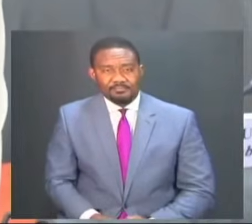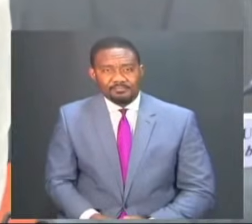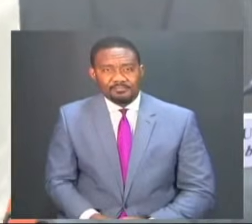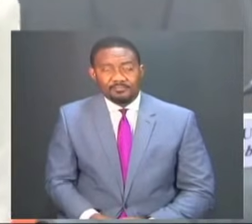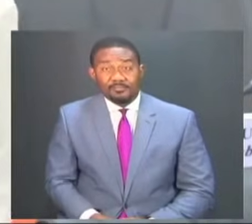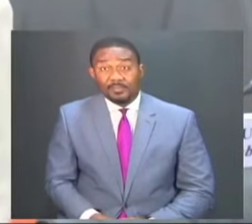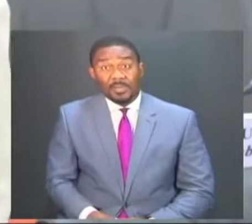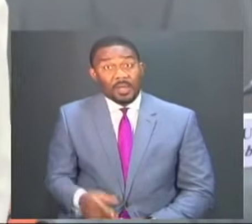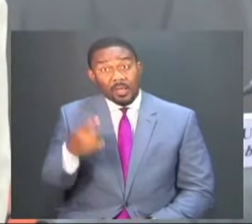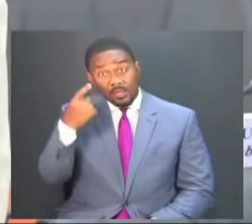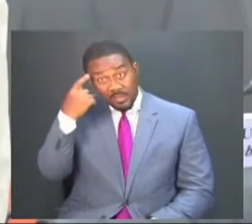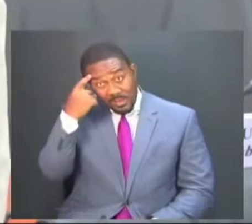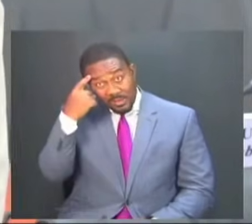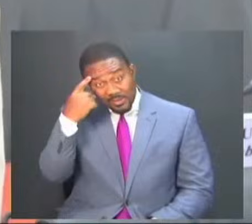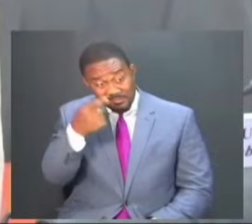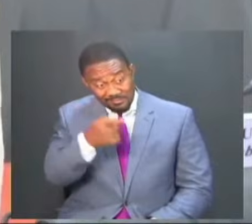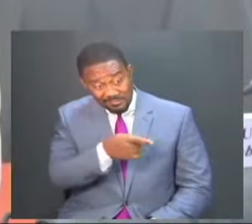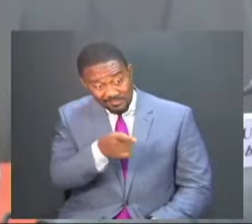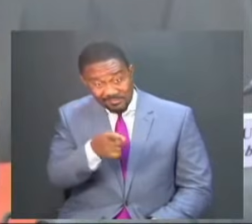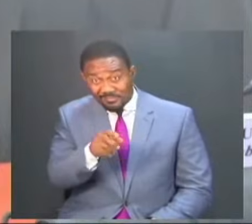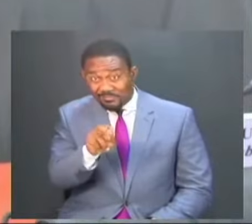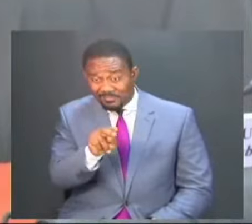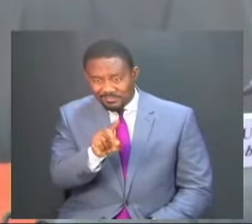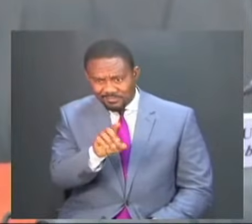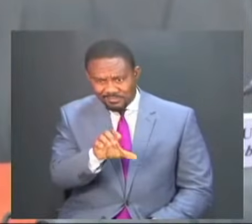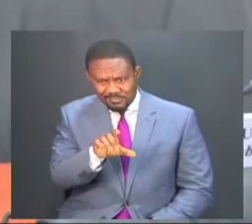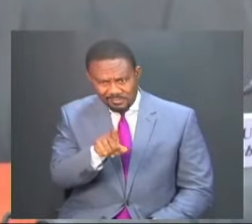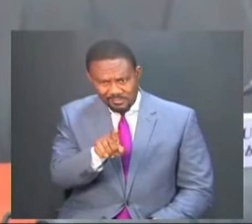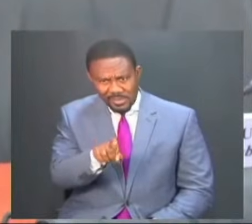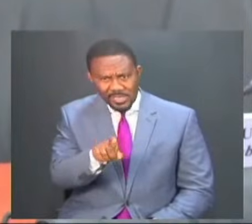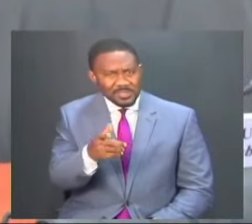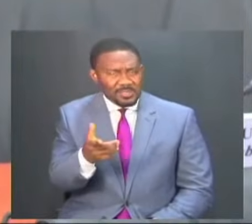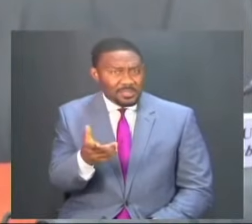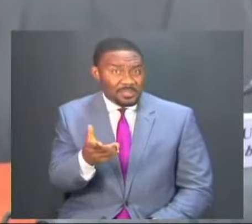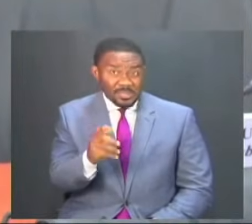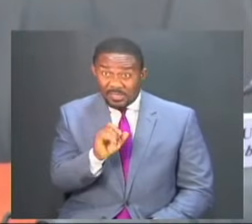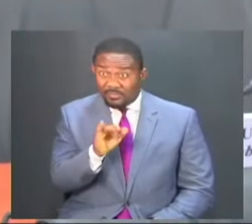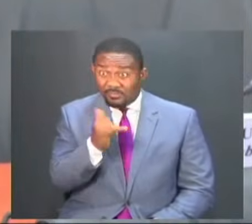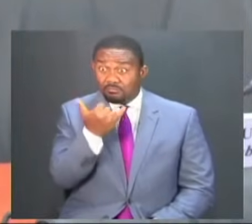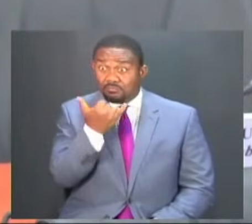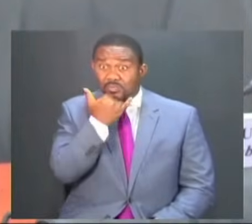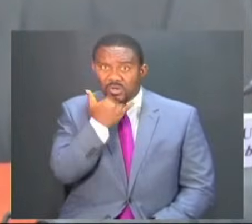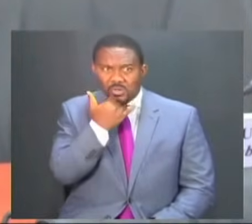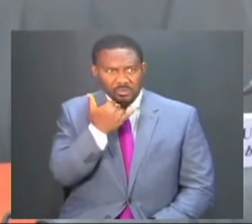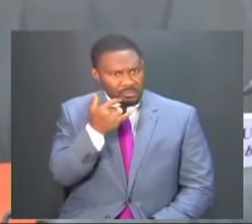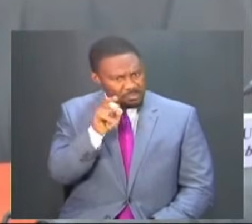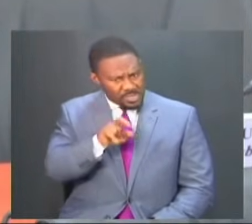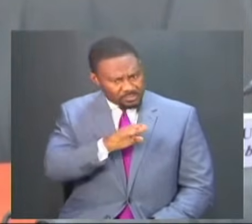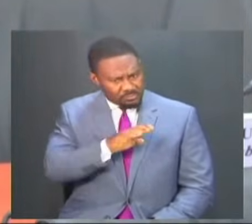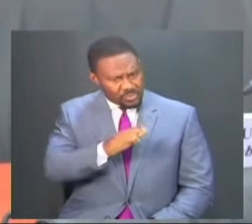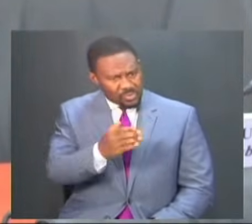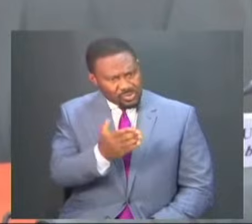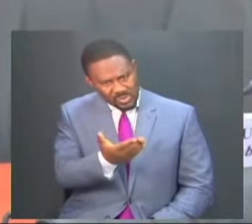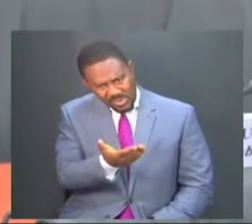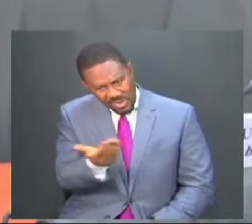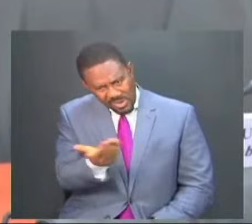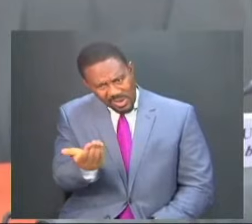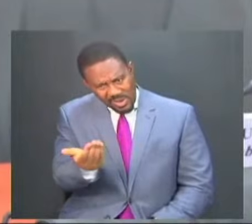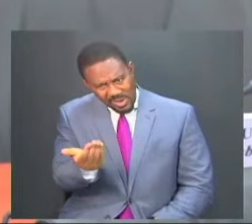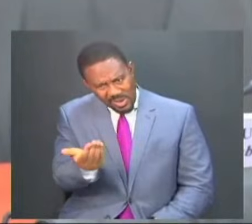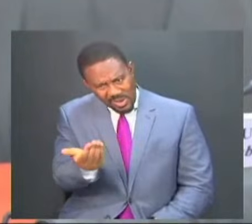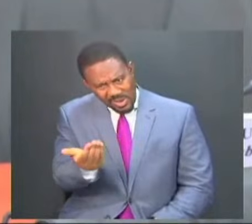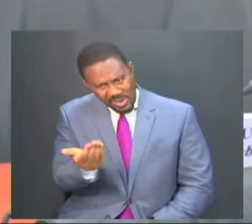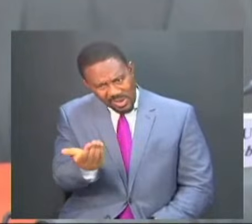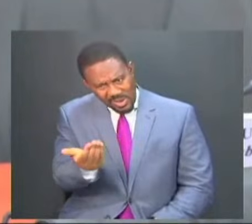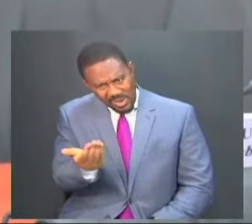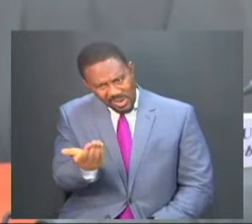should learn that when they make a mistake, they should come clean and say, we made a mistake. Instead of always trying to change the